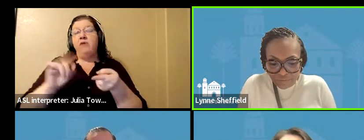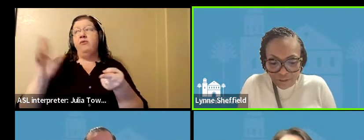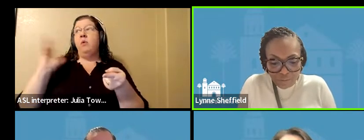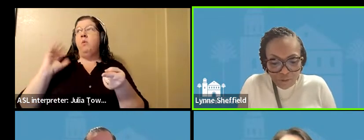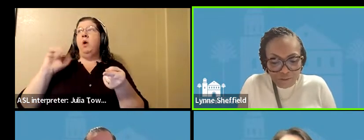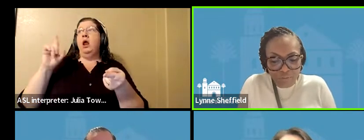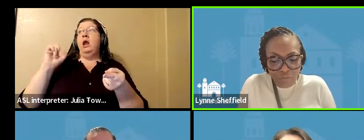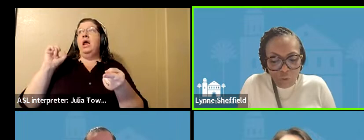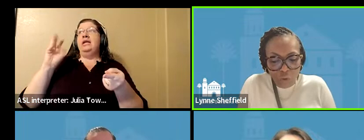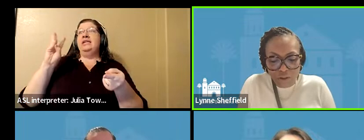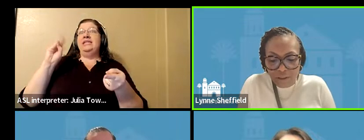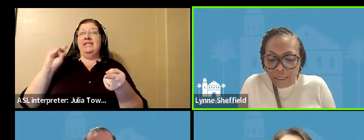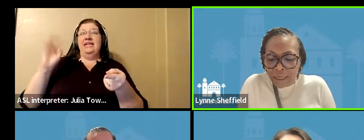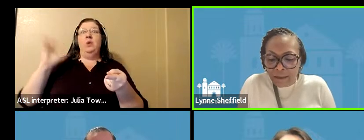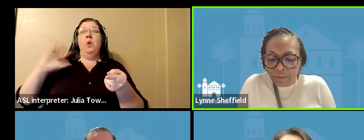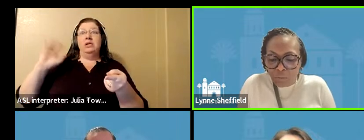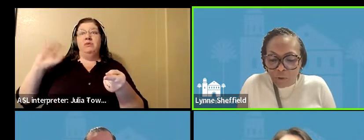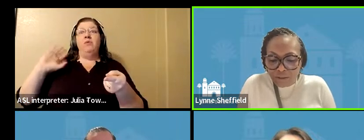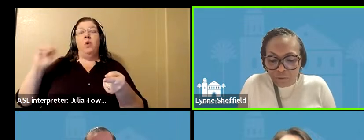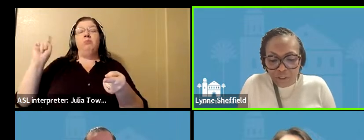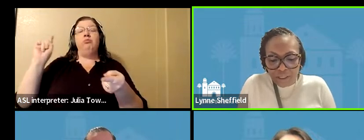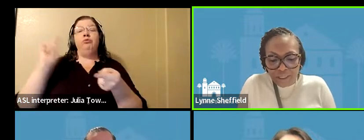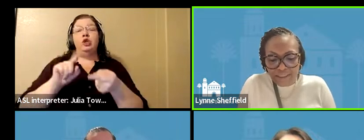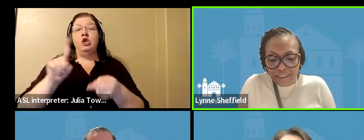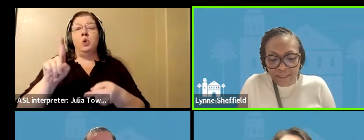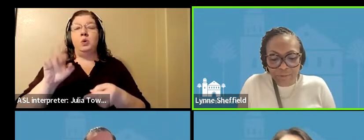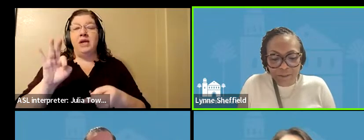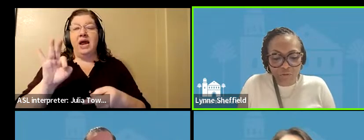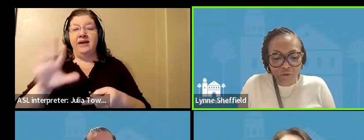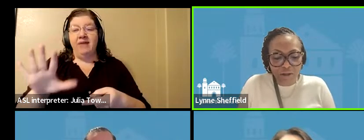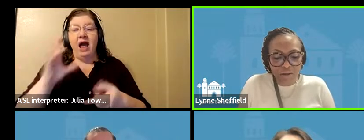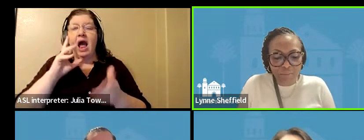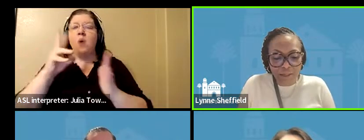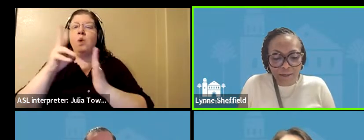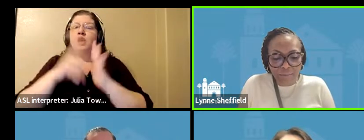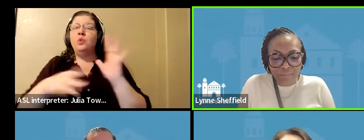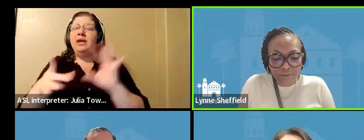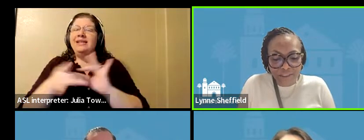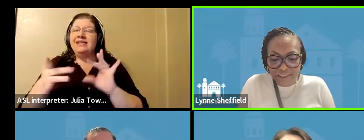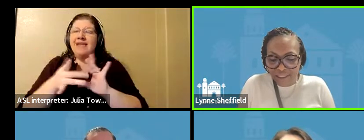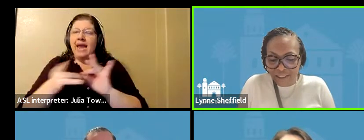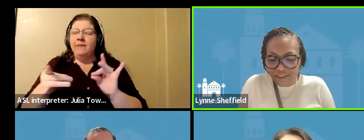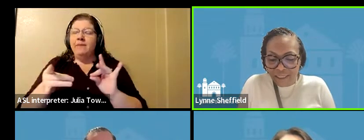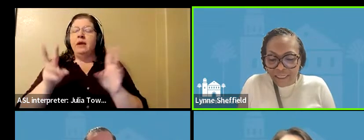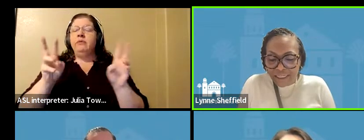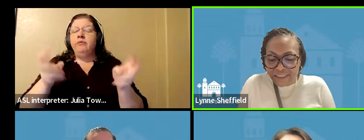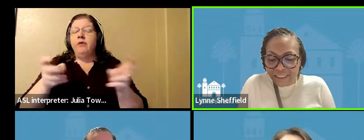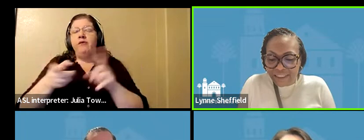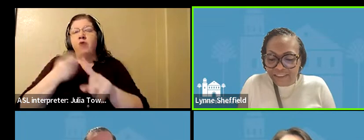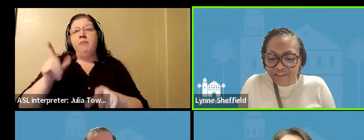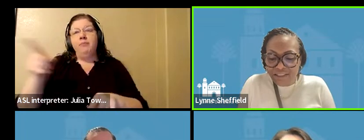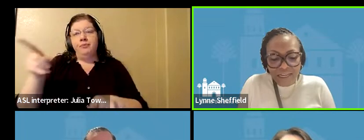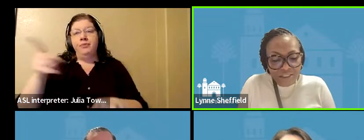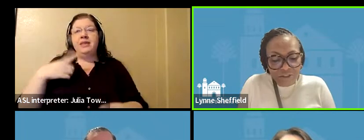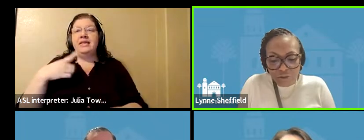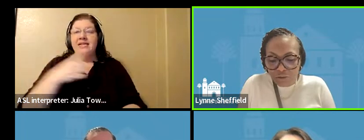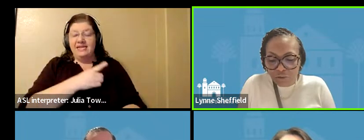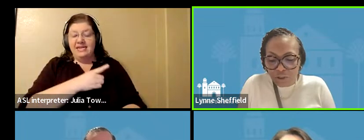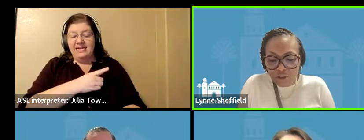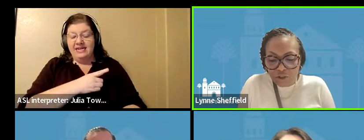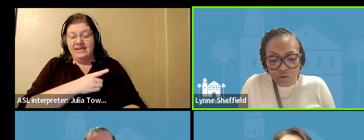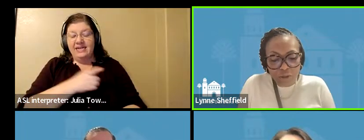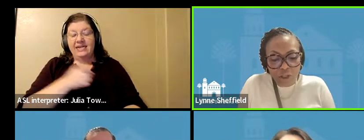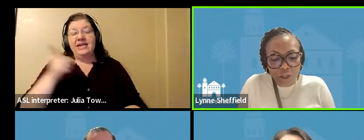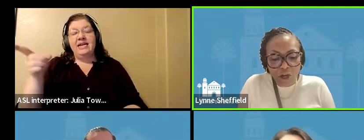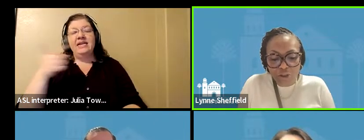I believe that it was before. I want to read a statement from the dean. He said he's decided